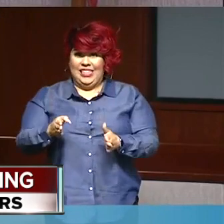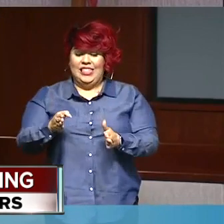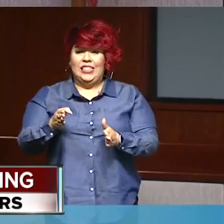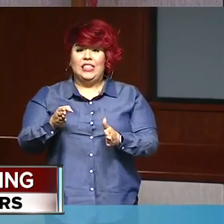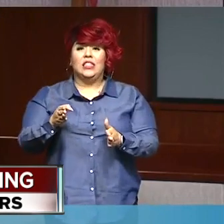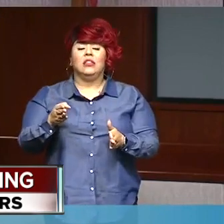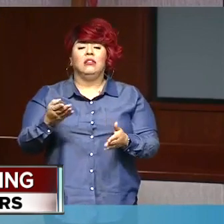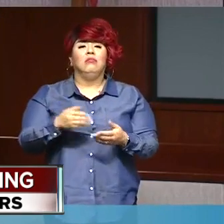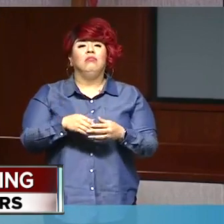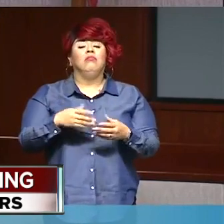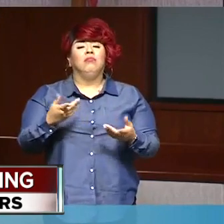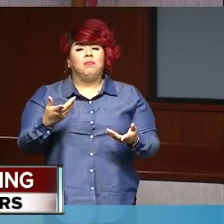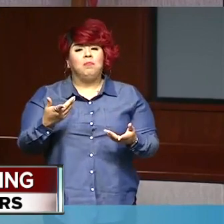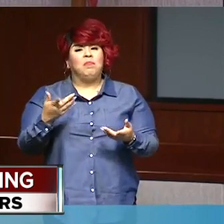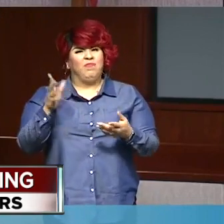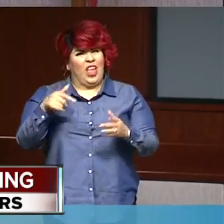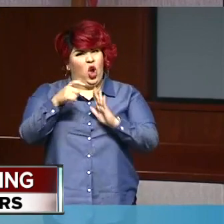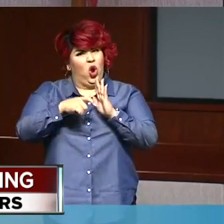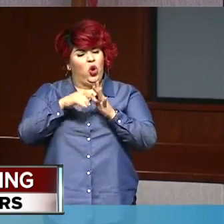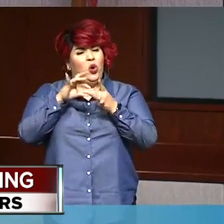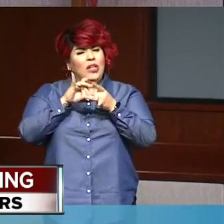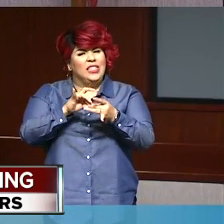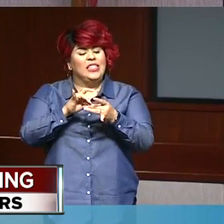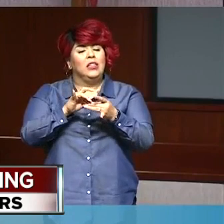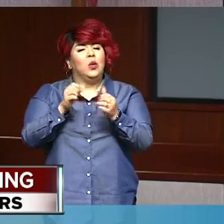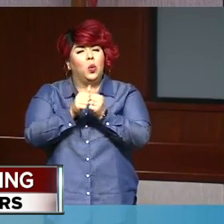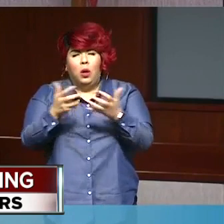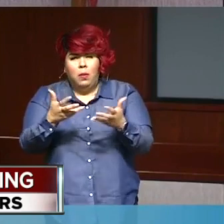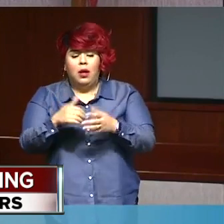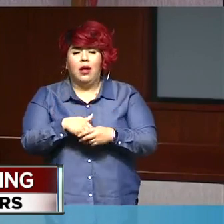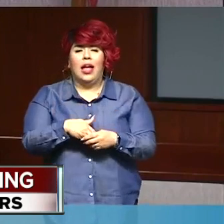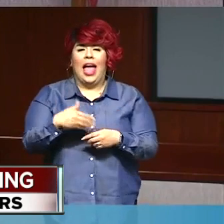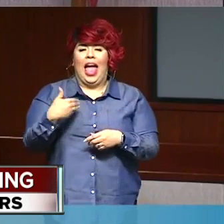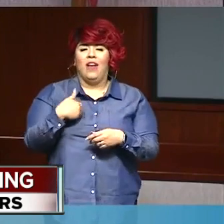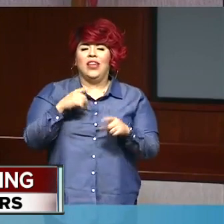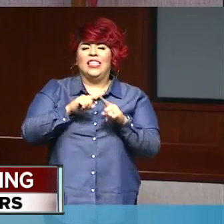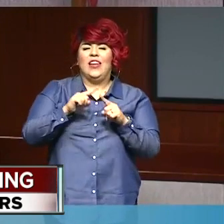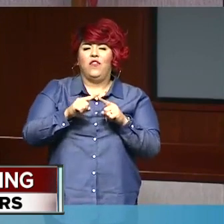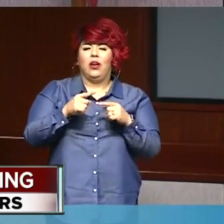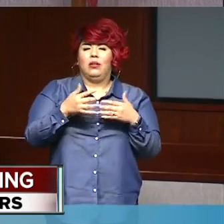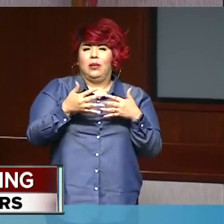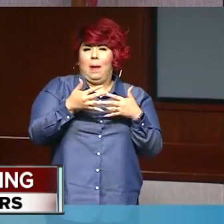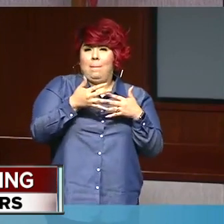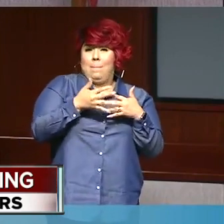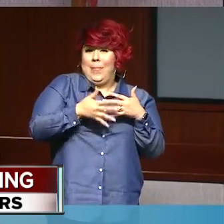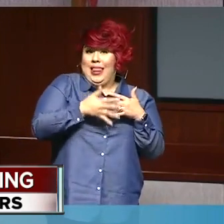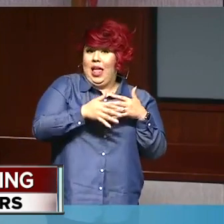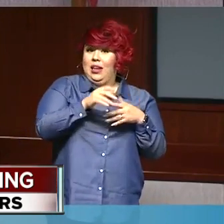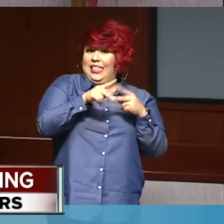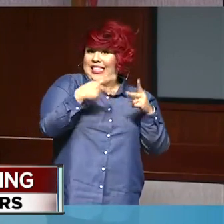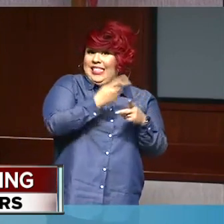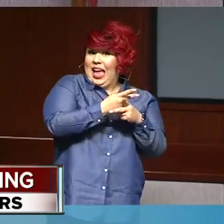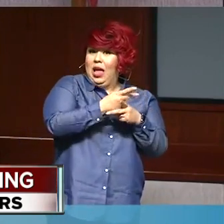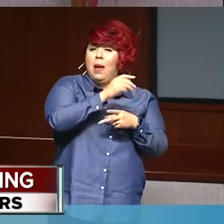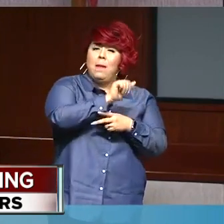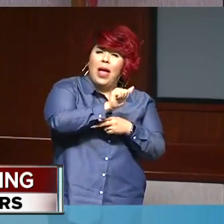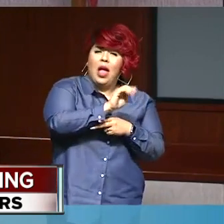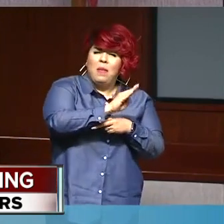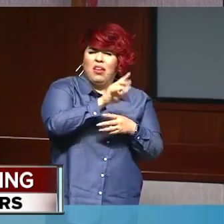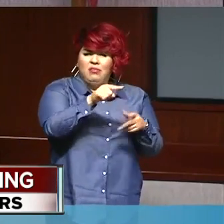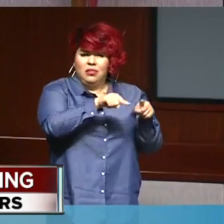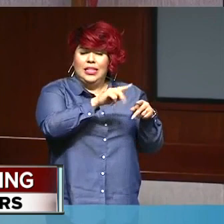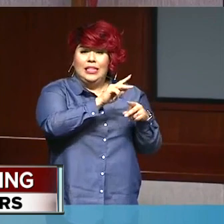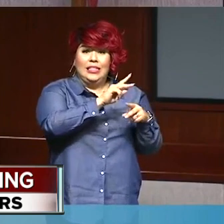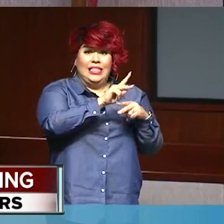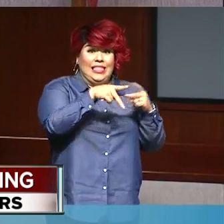disease. Basically, the type A blood type are more vulnerable. I'm reading from the New York Times. Having blood